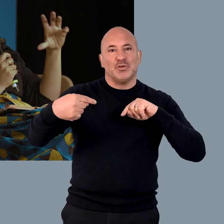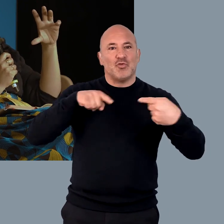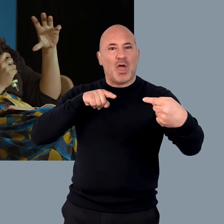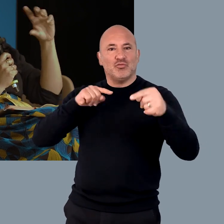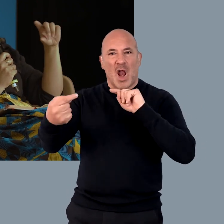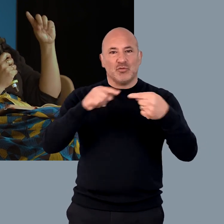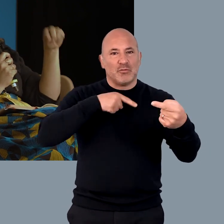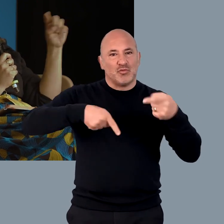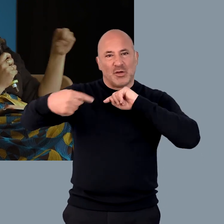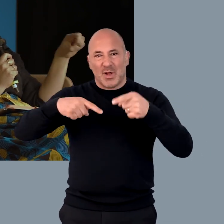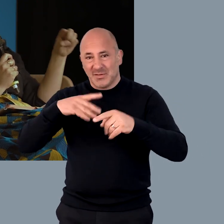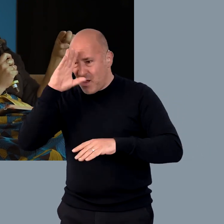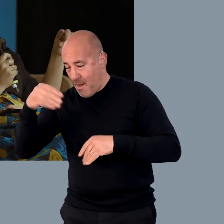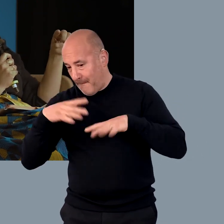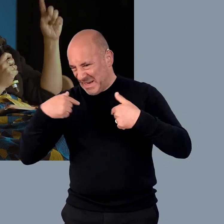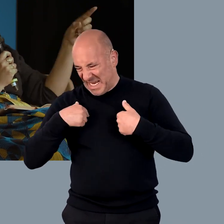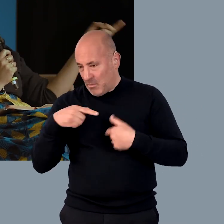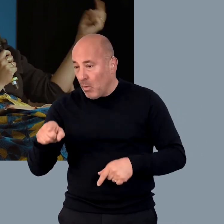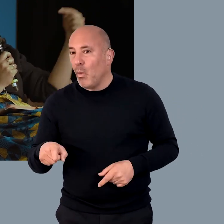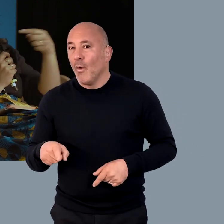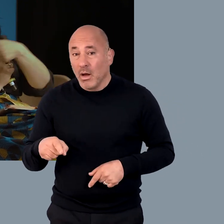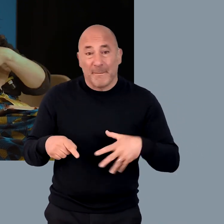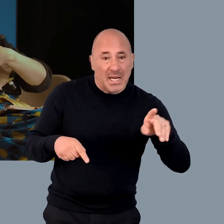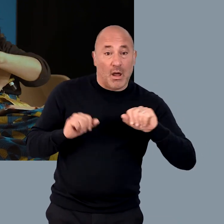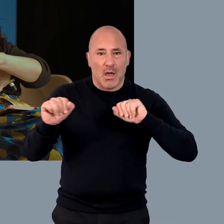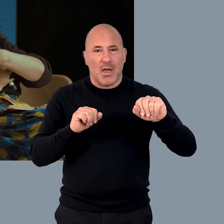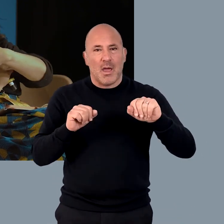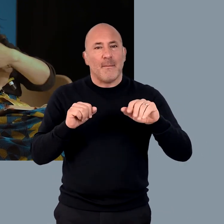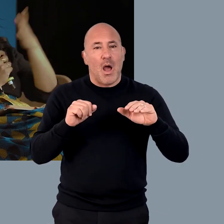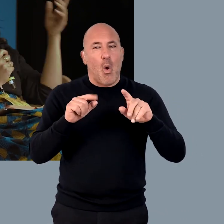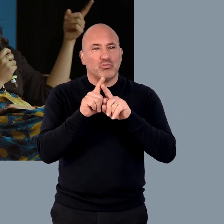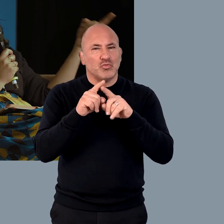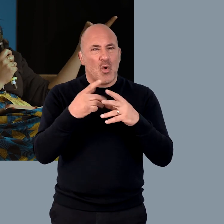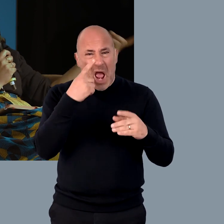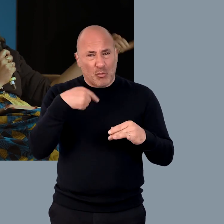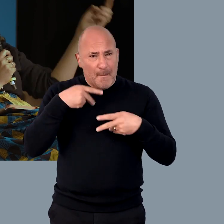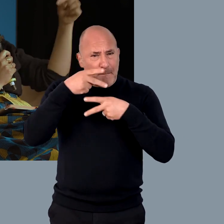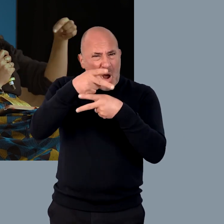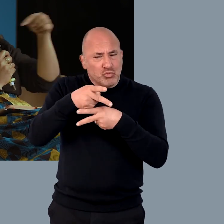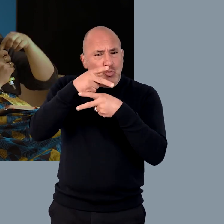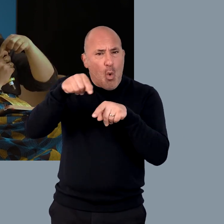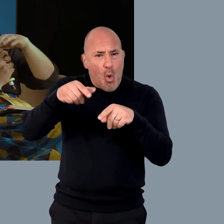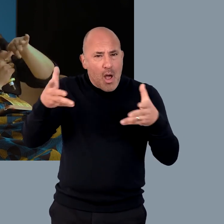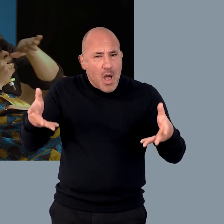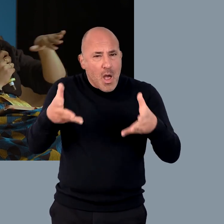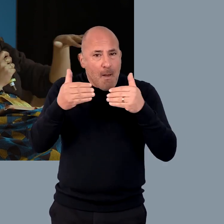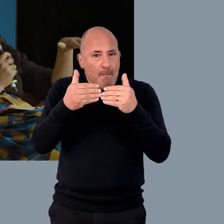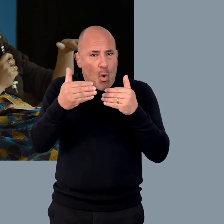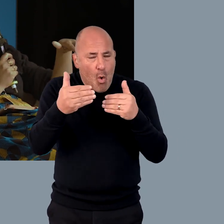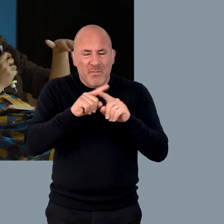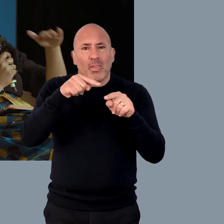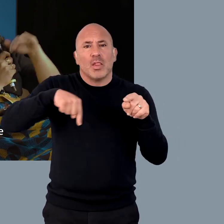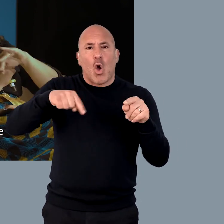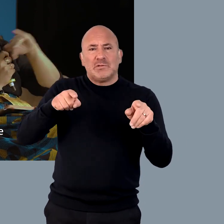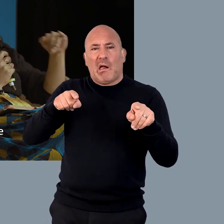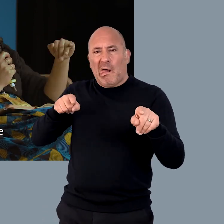space, and then challenging each other. But then also, telling people about what you've done. But is there a way to kind of mentor those that are a little bit further